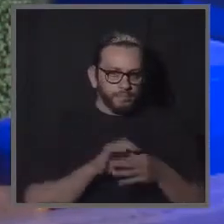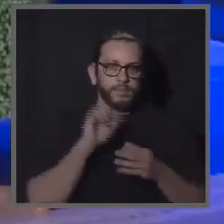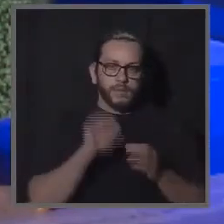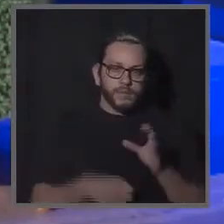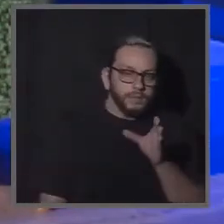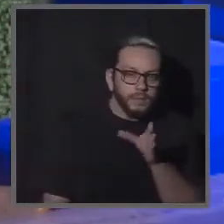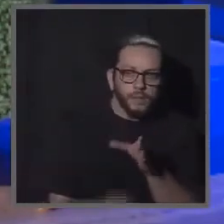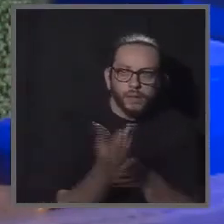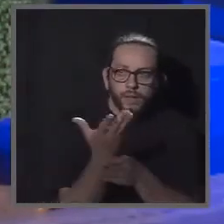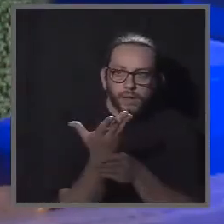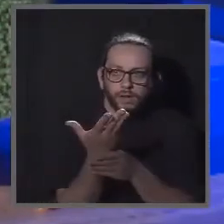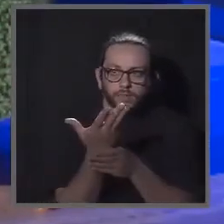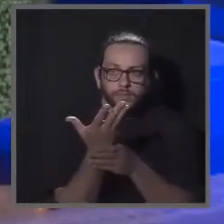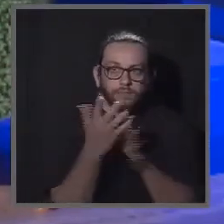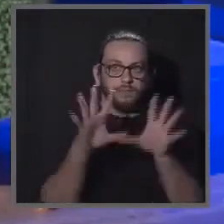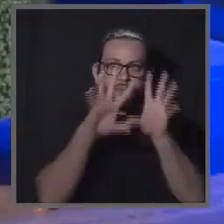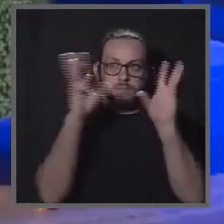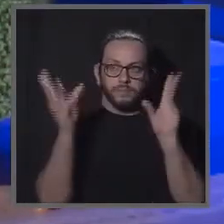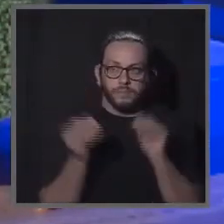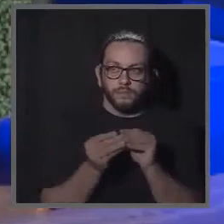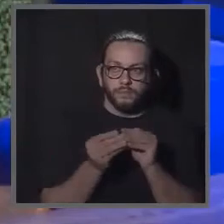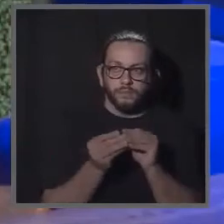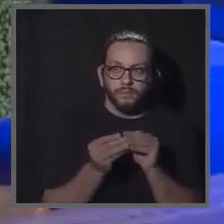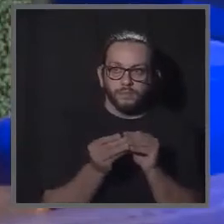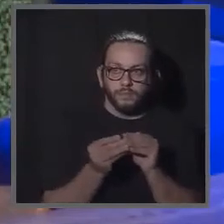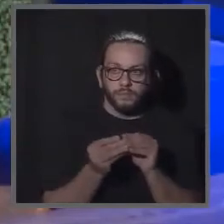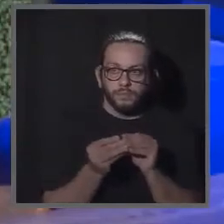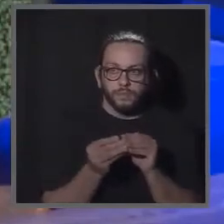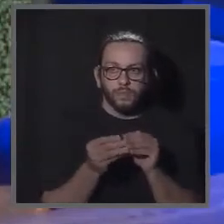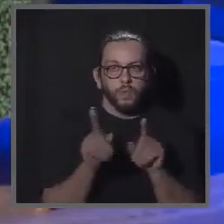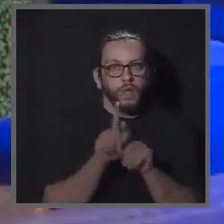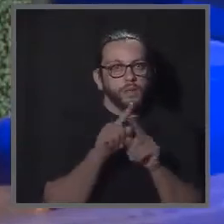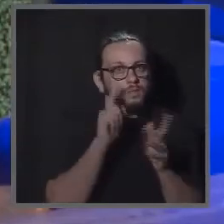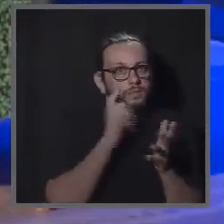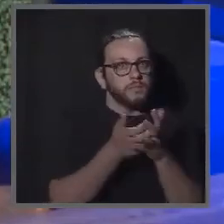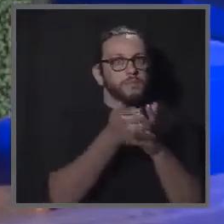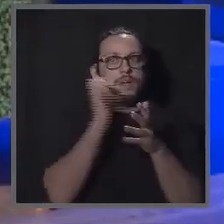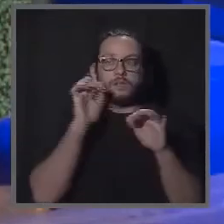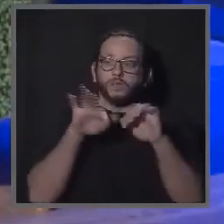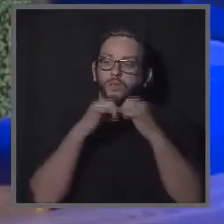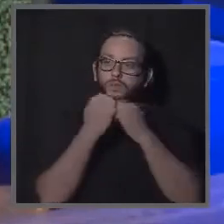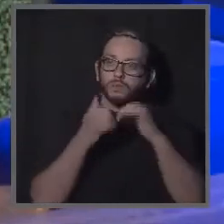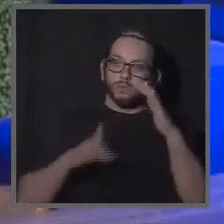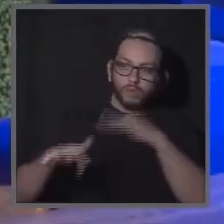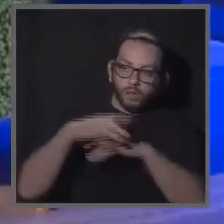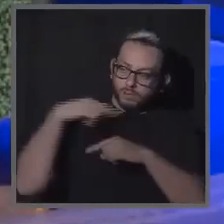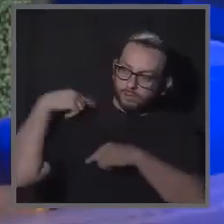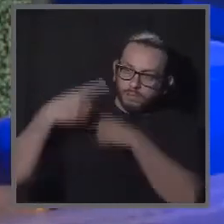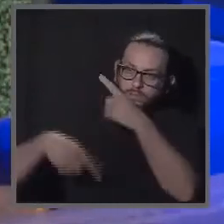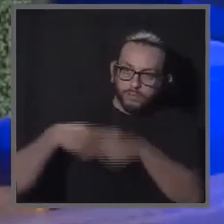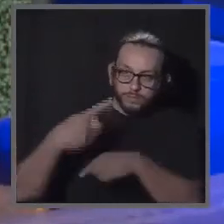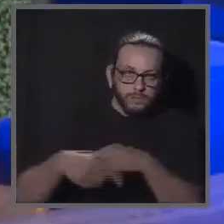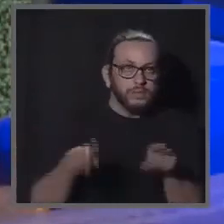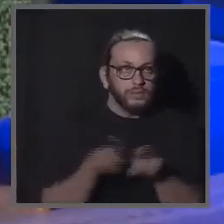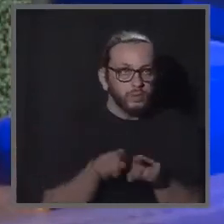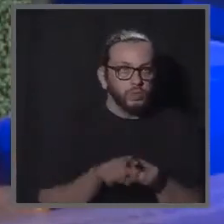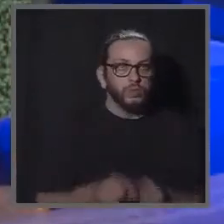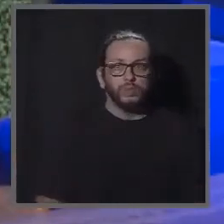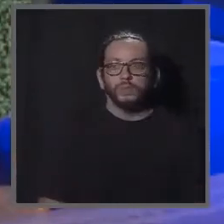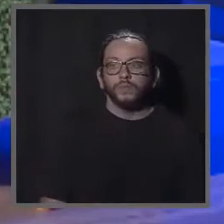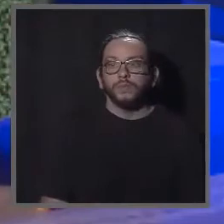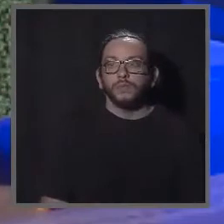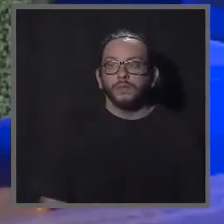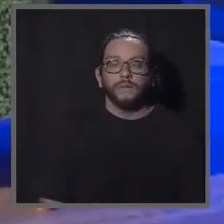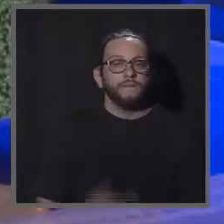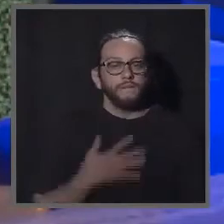of culture and education in art and heritage. And I shall just finish saying that it